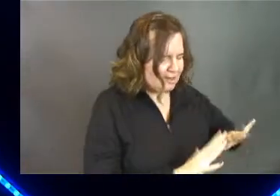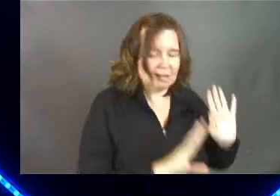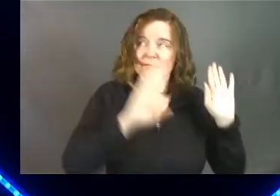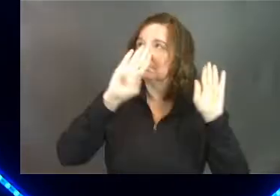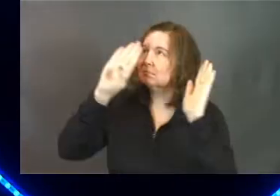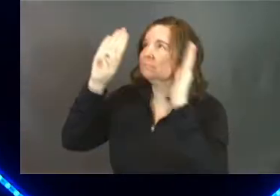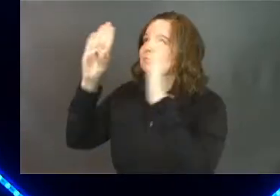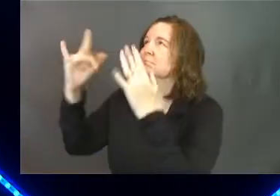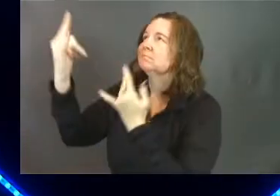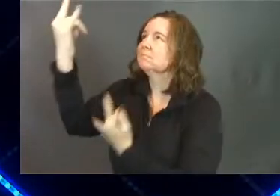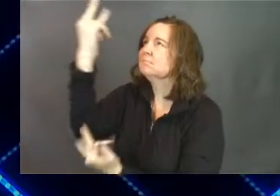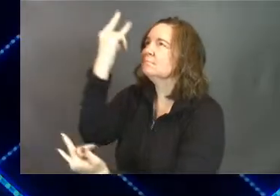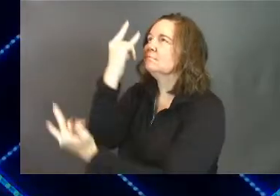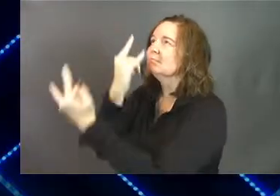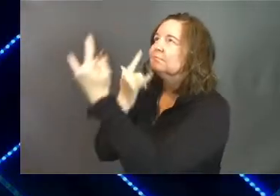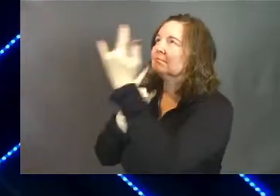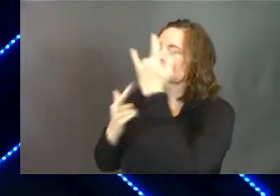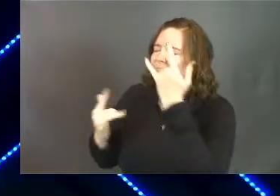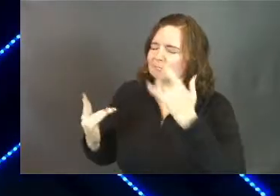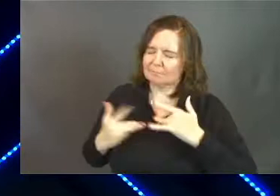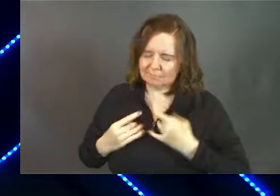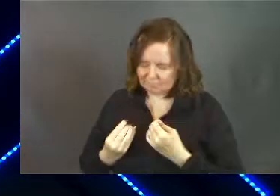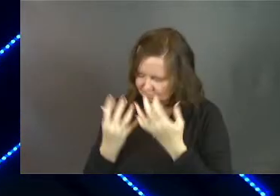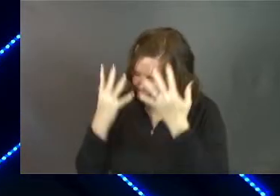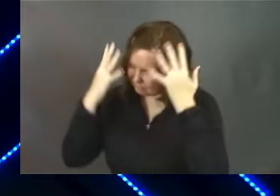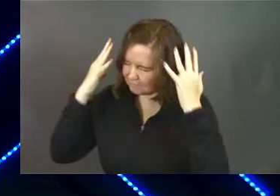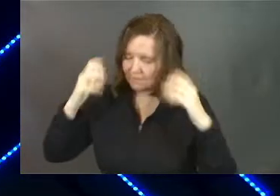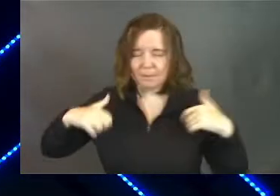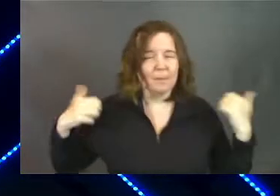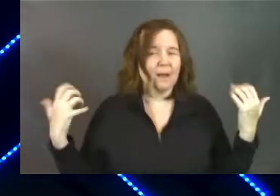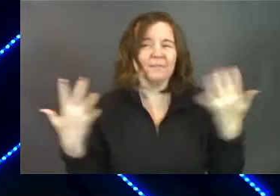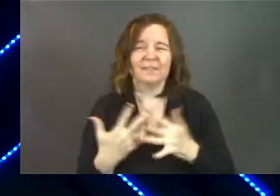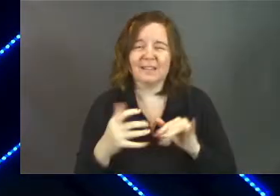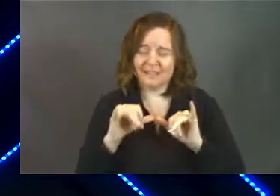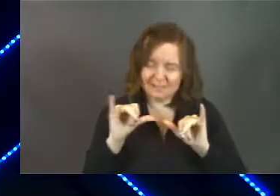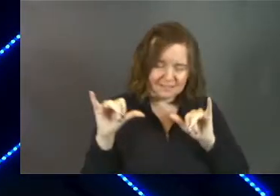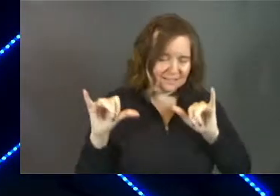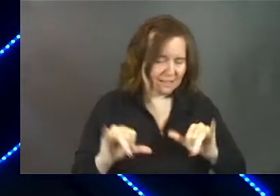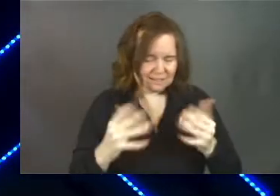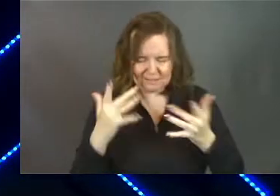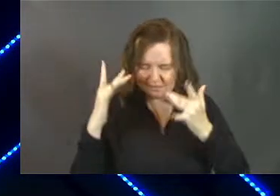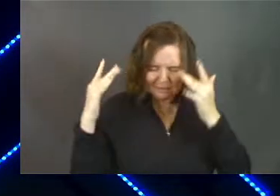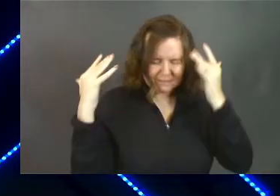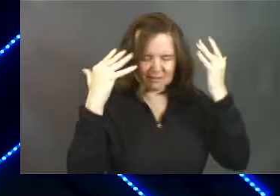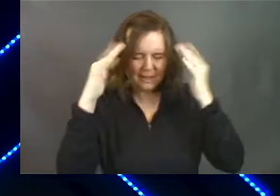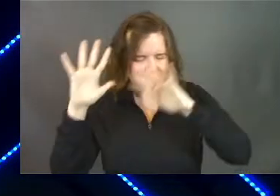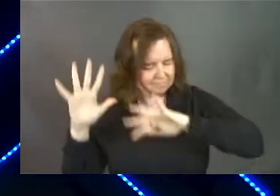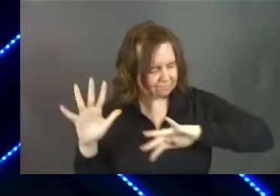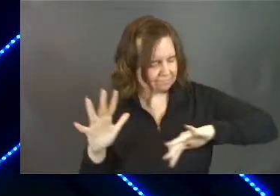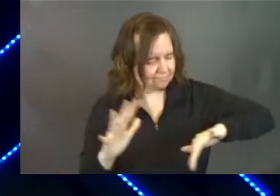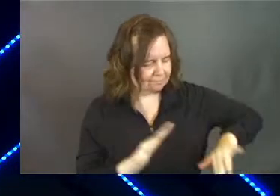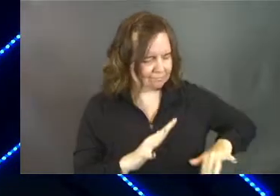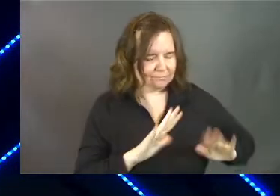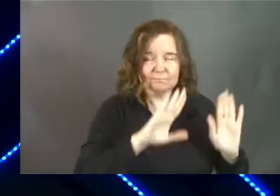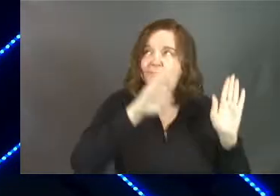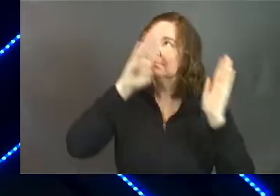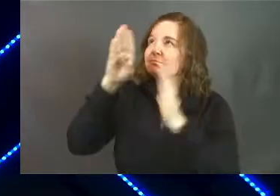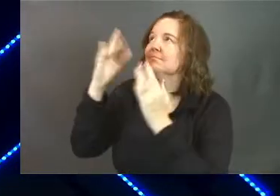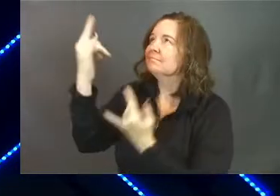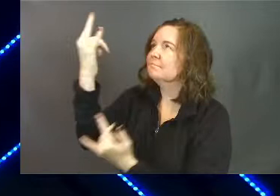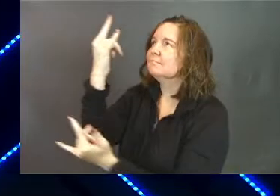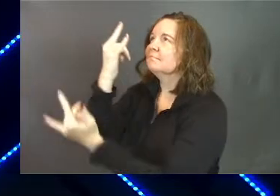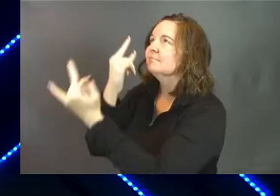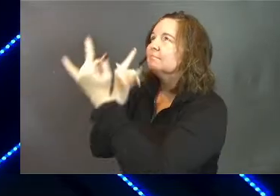a chance when I stand in your love. And my fear doesn't stand a chance when